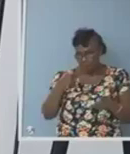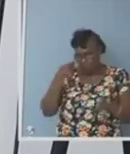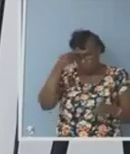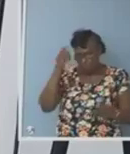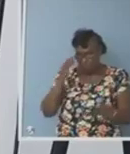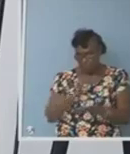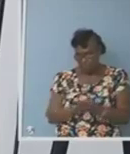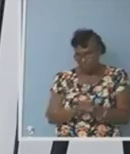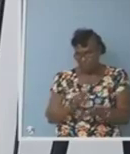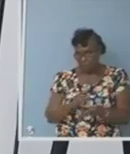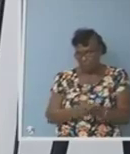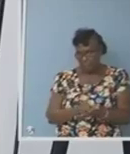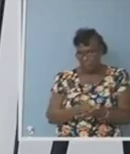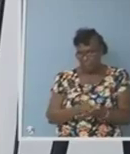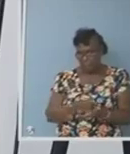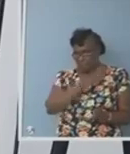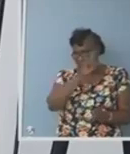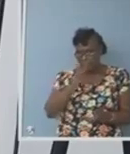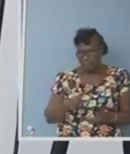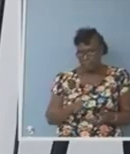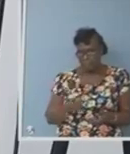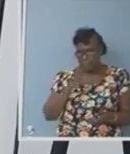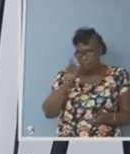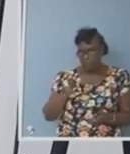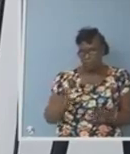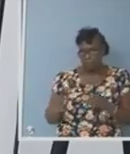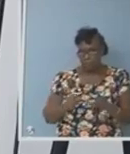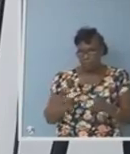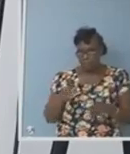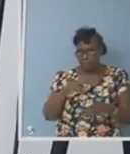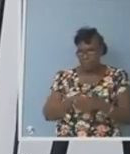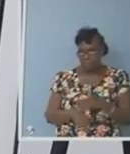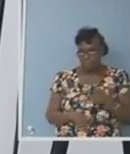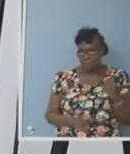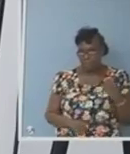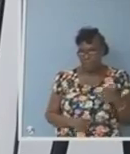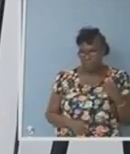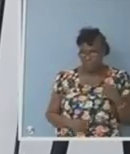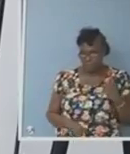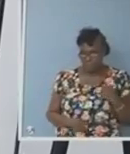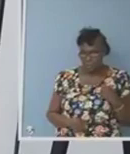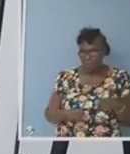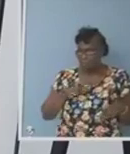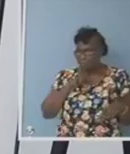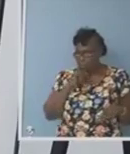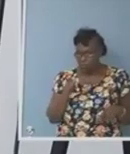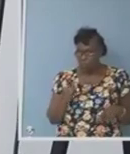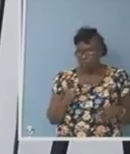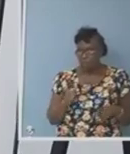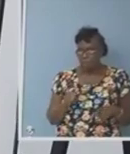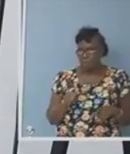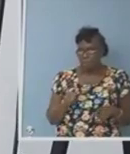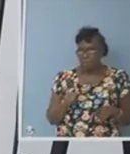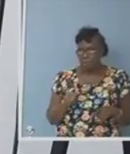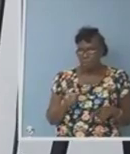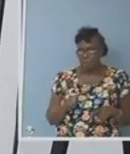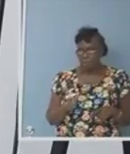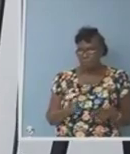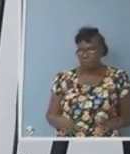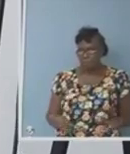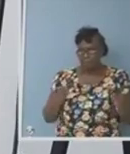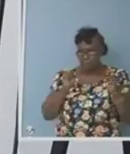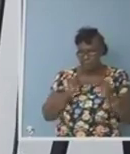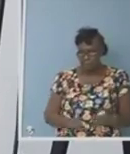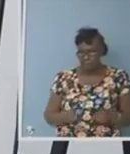should be done in Tobago. That may not be possible at the moment, but going forward